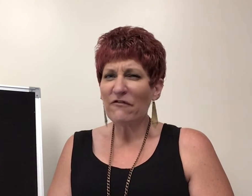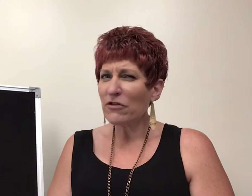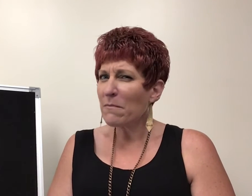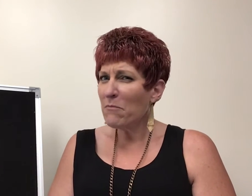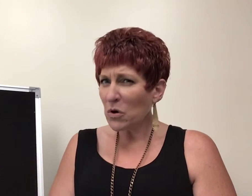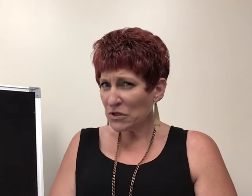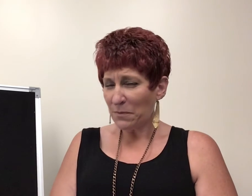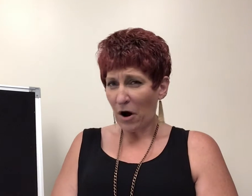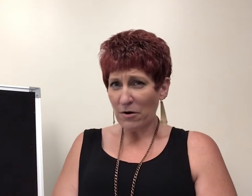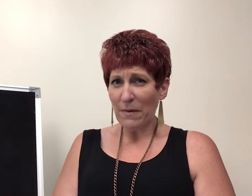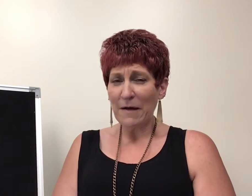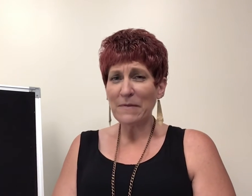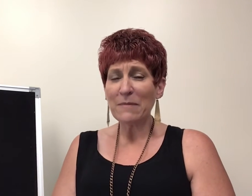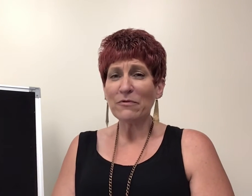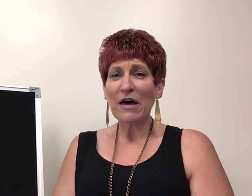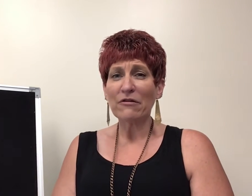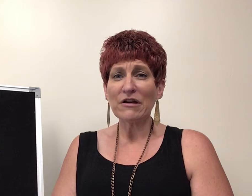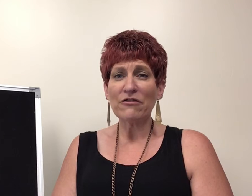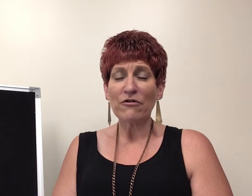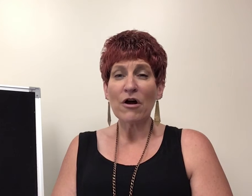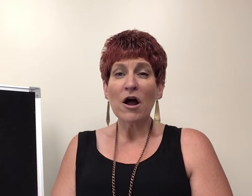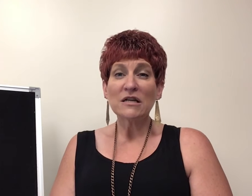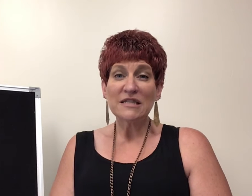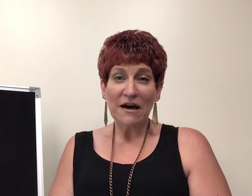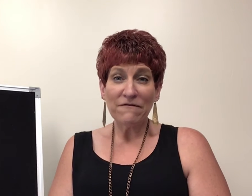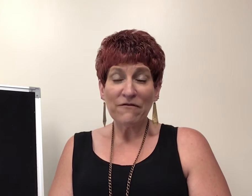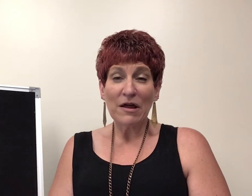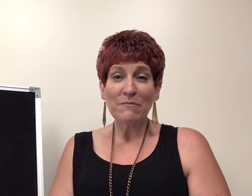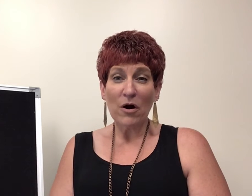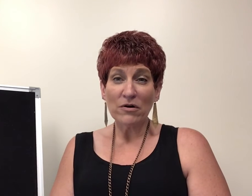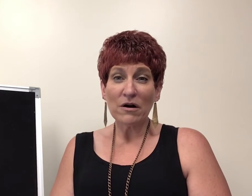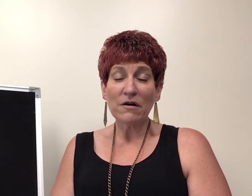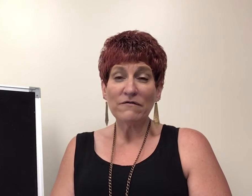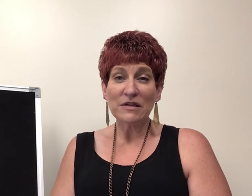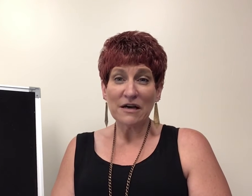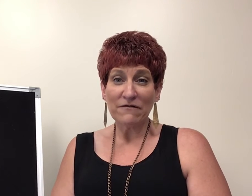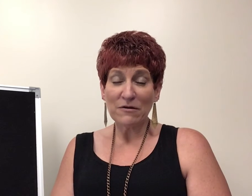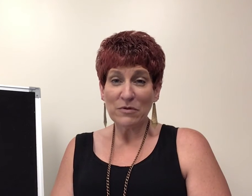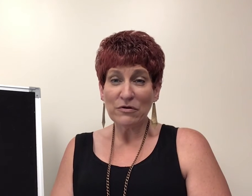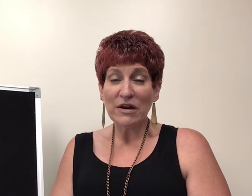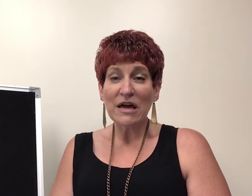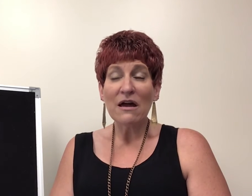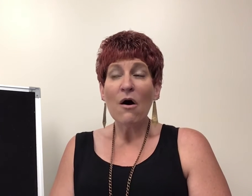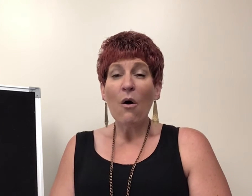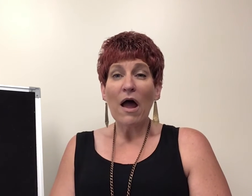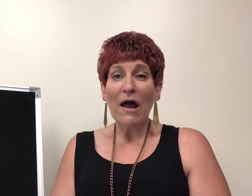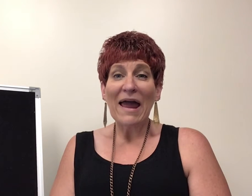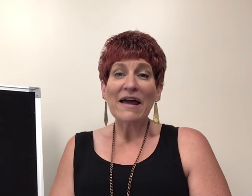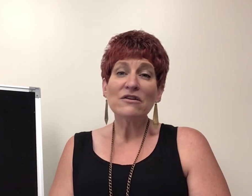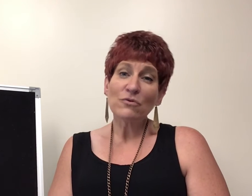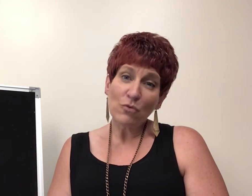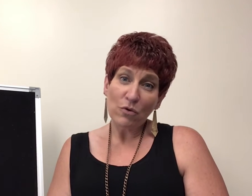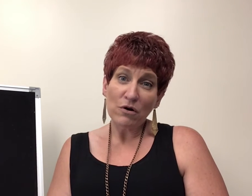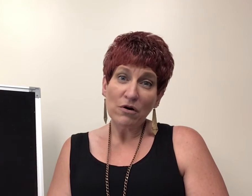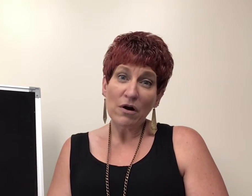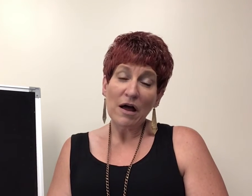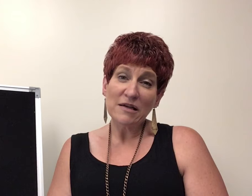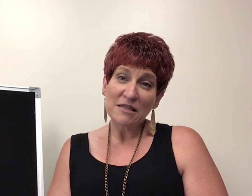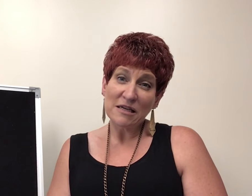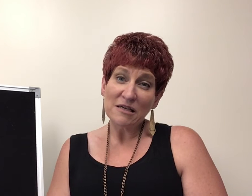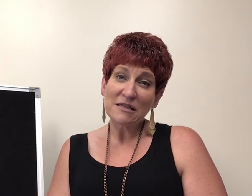experienced for the most part by people that are either deaf and part of the deaf community and